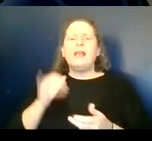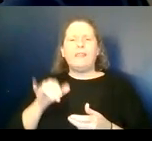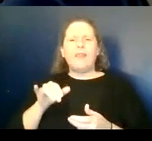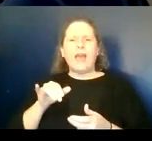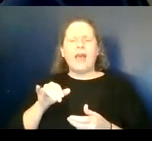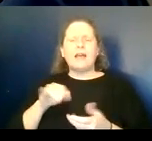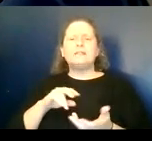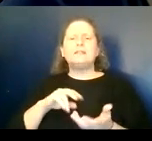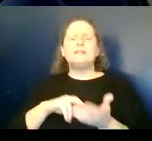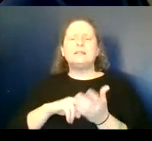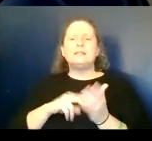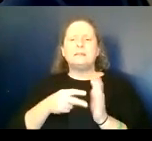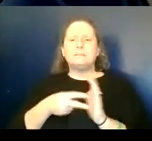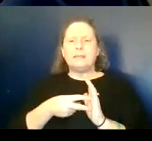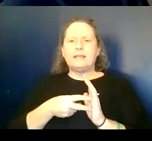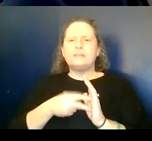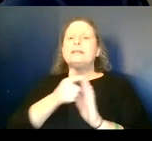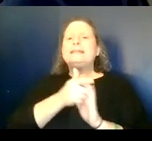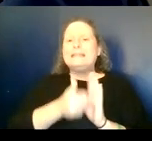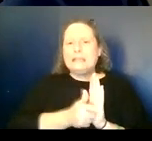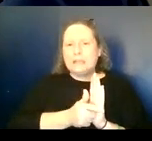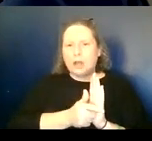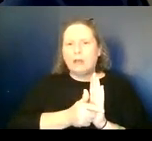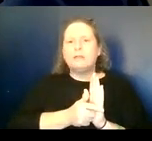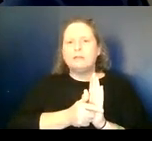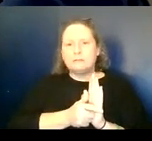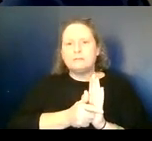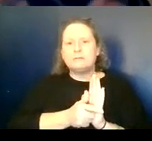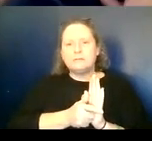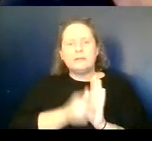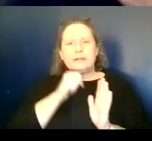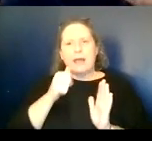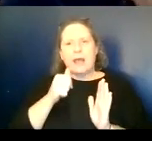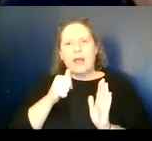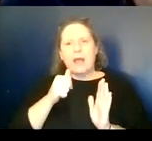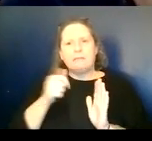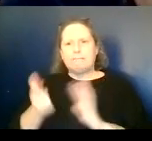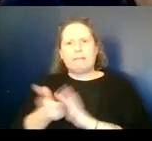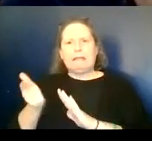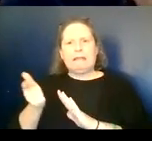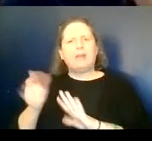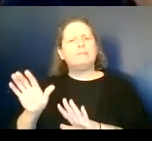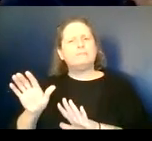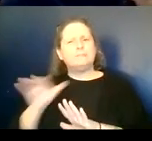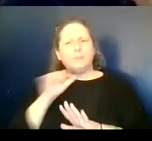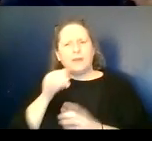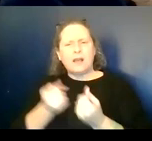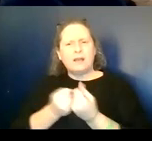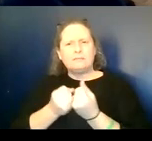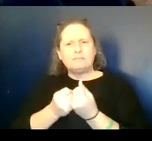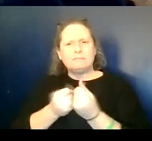the legal definition. Don't go outside of it. We don't condone anything outside